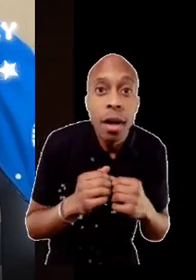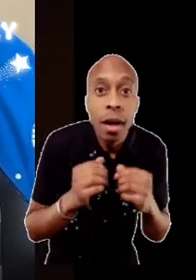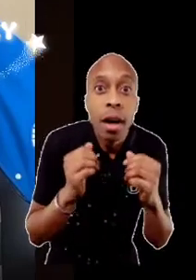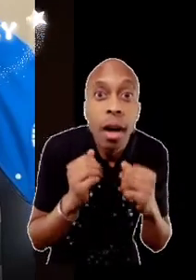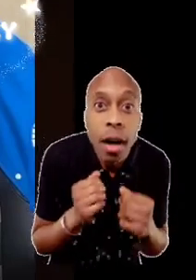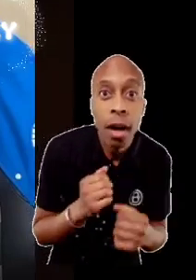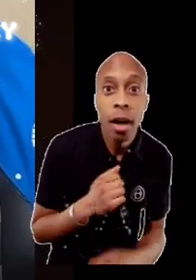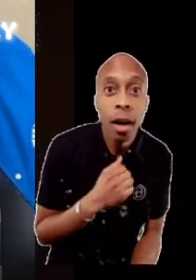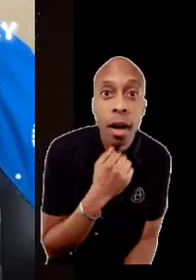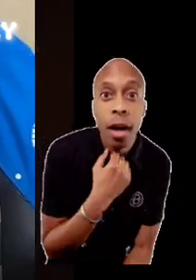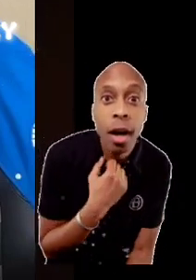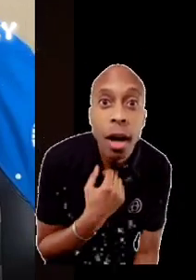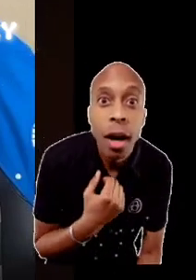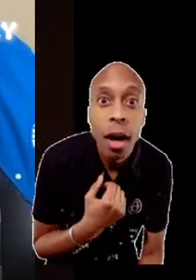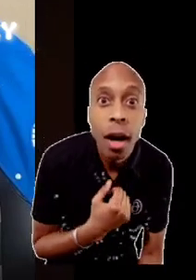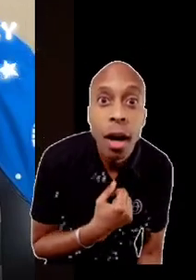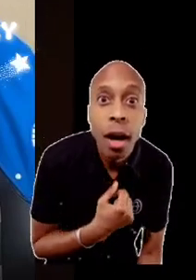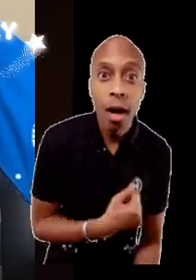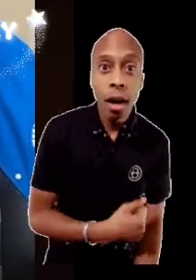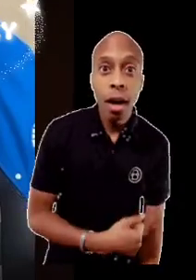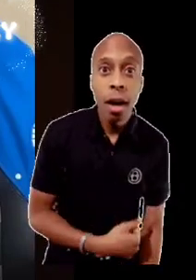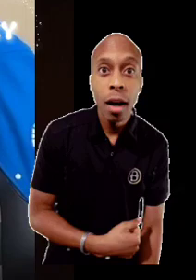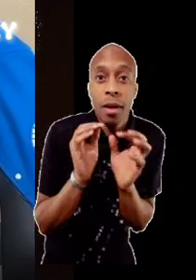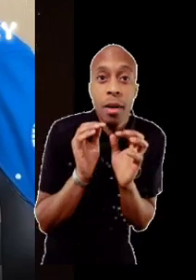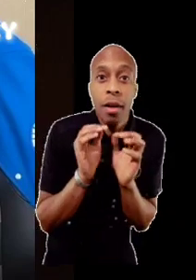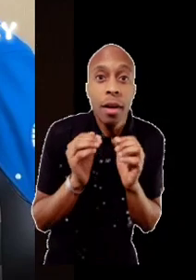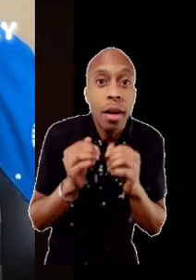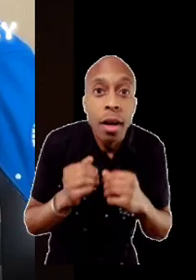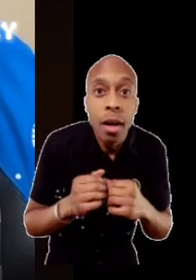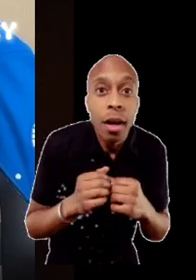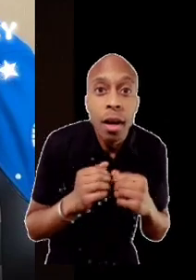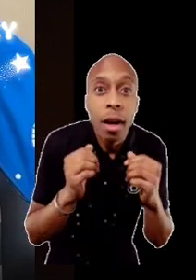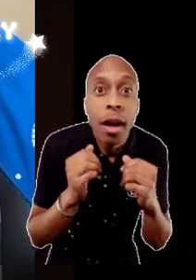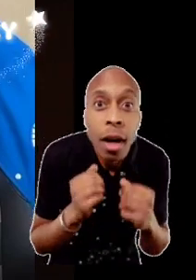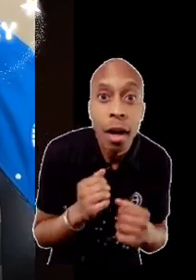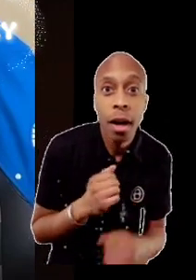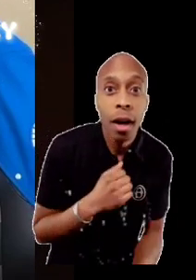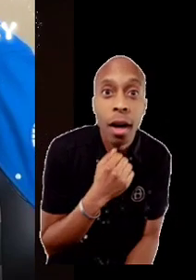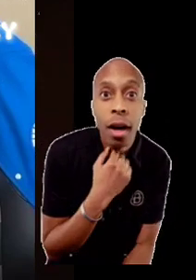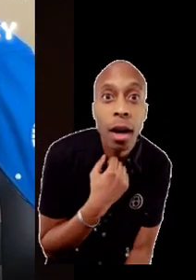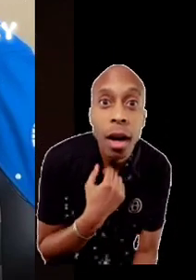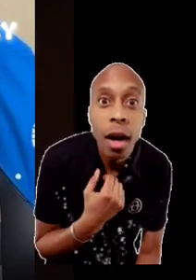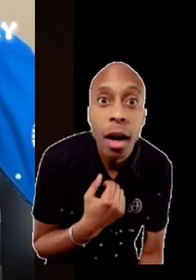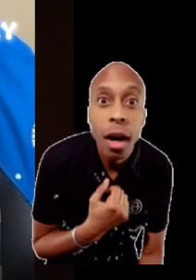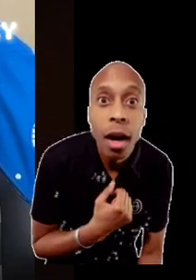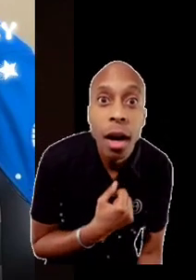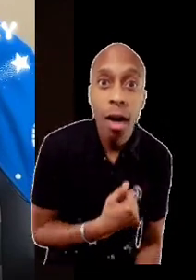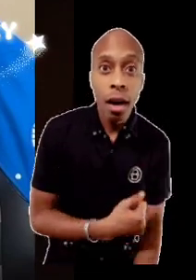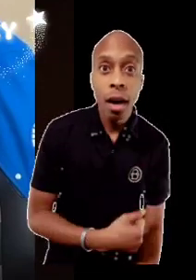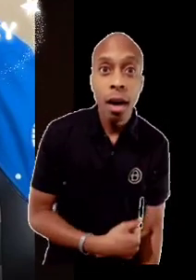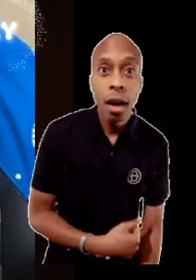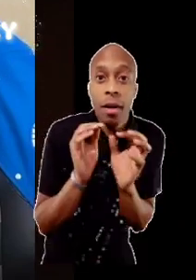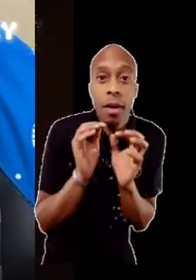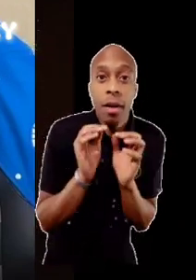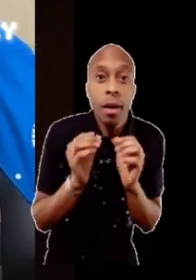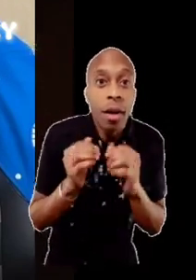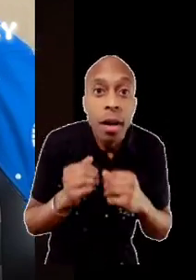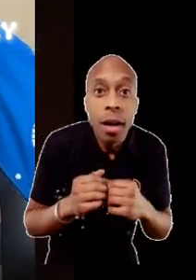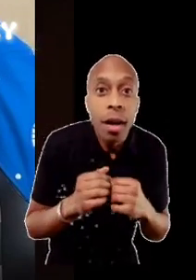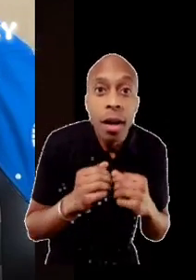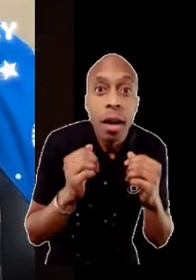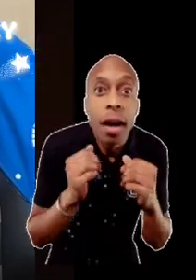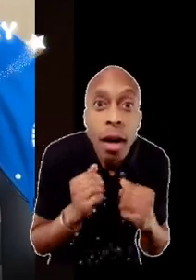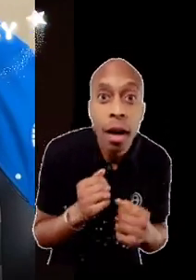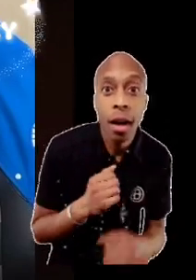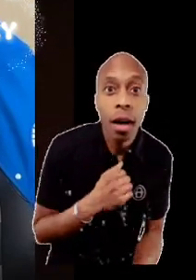And your days was numbered for doing that to a black woman. And then you got some of them that look strong, that watches you and feel